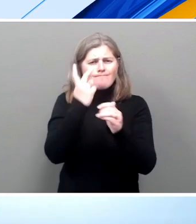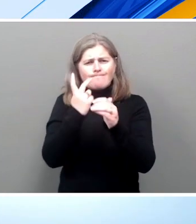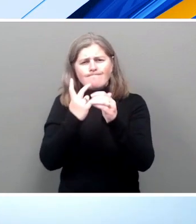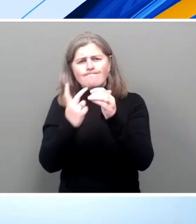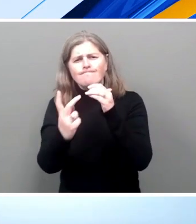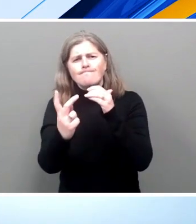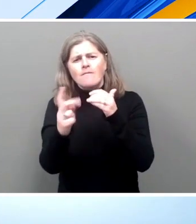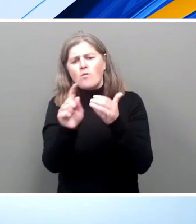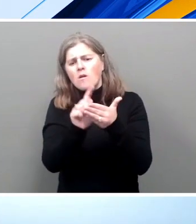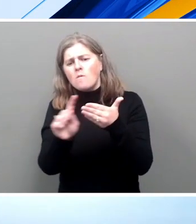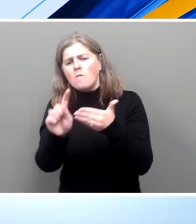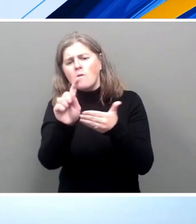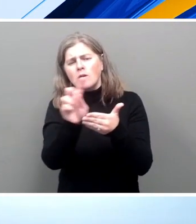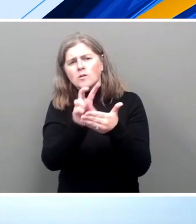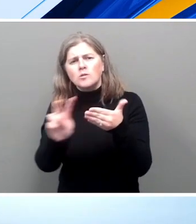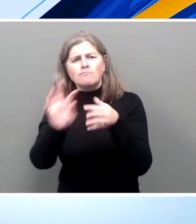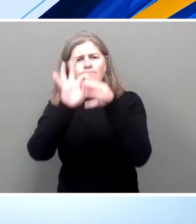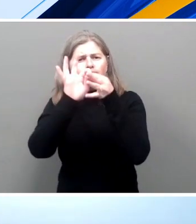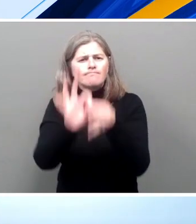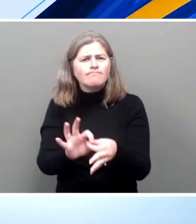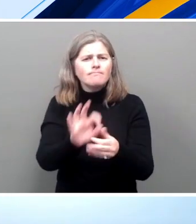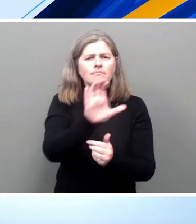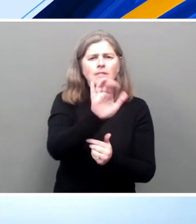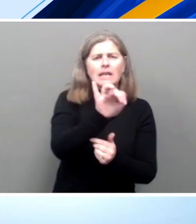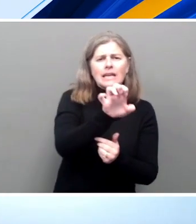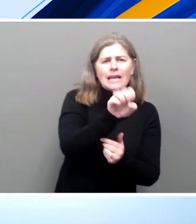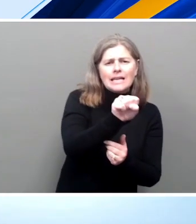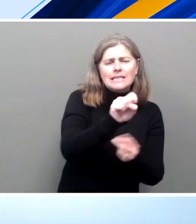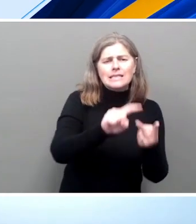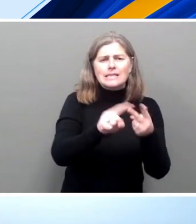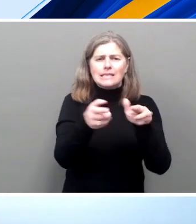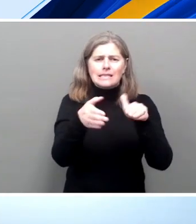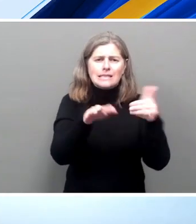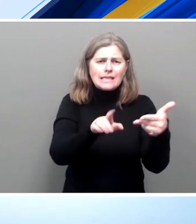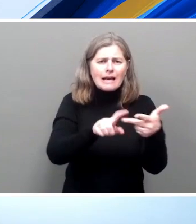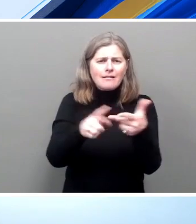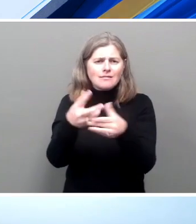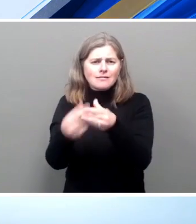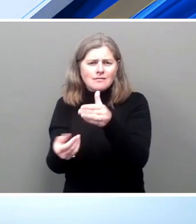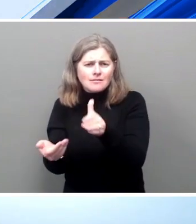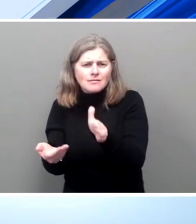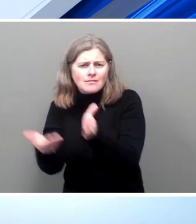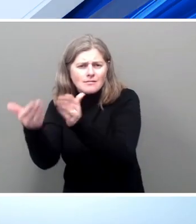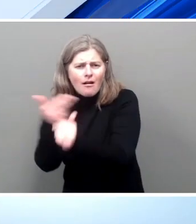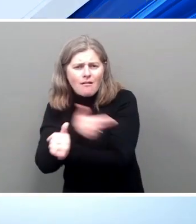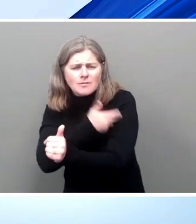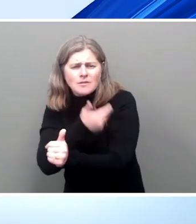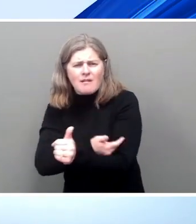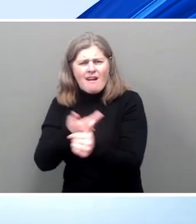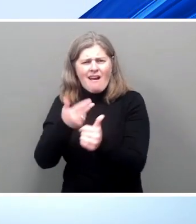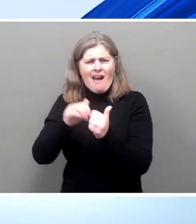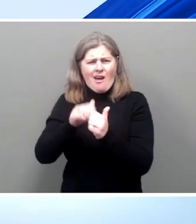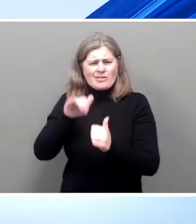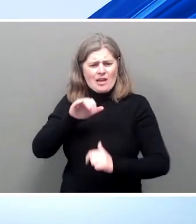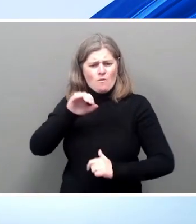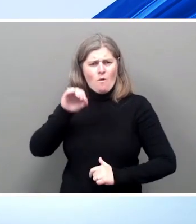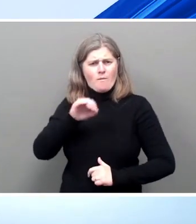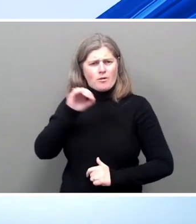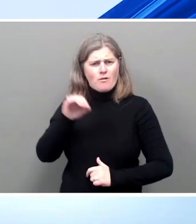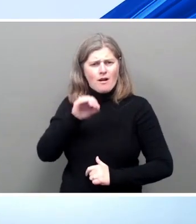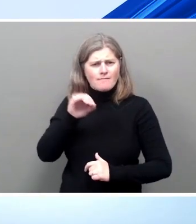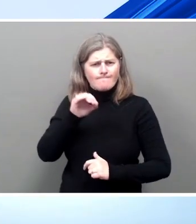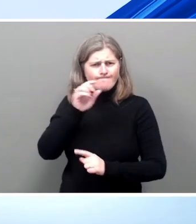weeks in terms of cases, deaths, and hospitalizations? And how does the Omicron variant kind